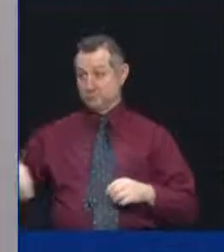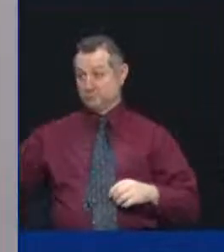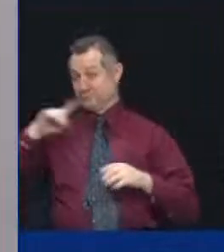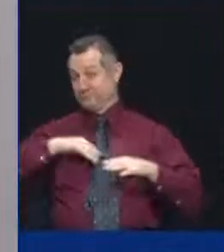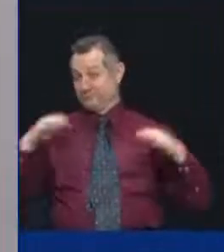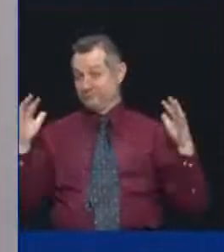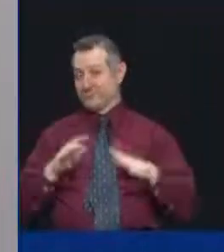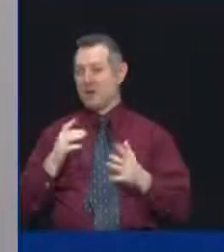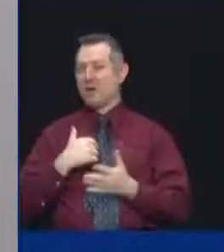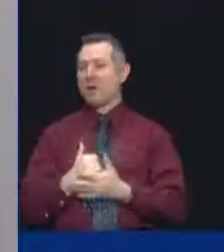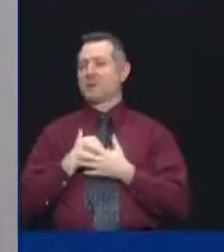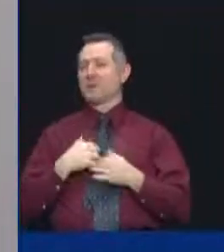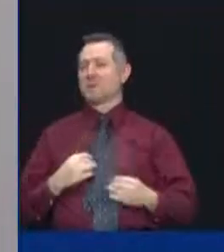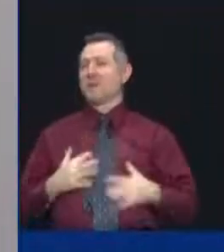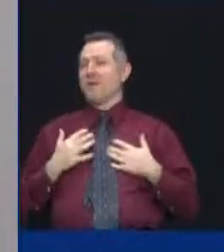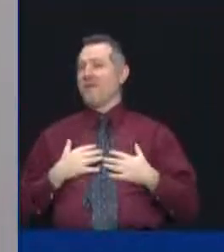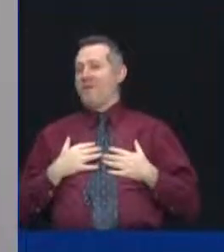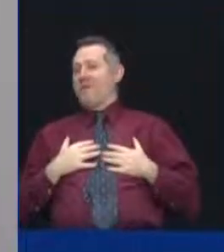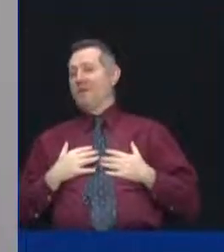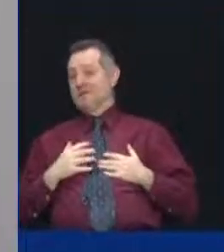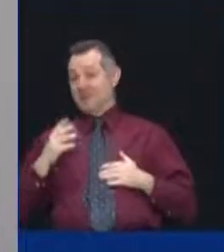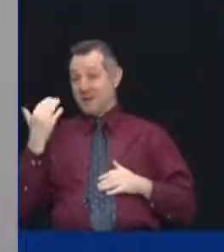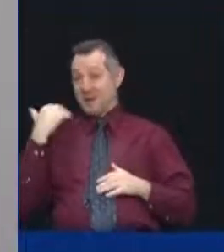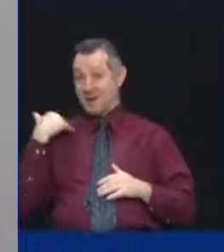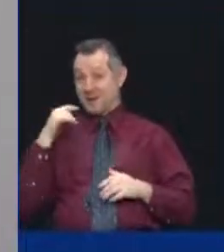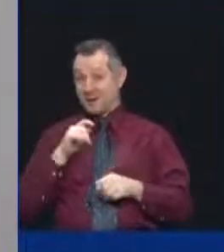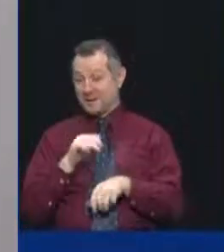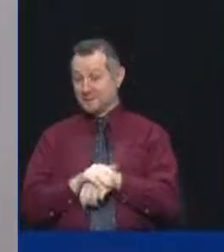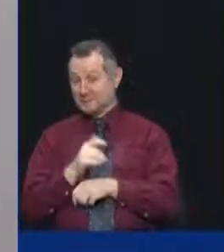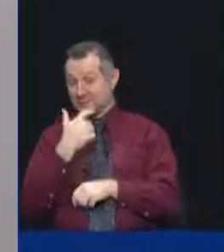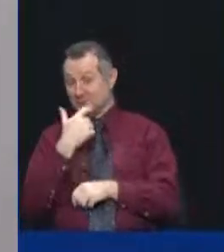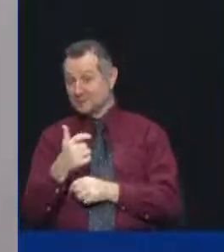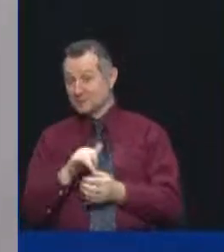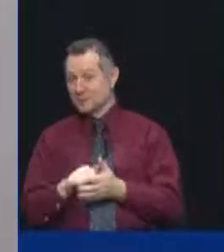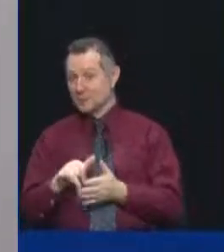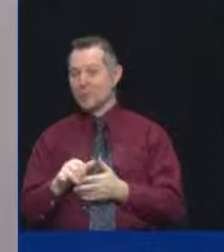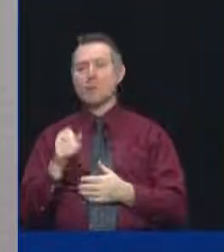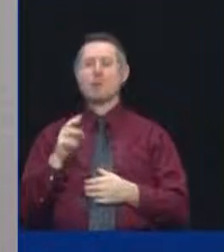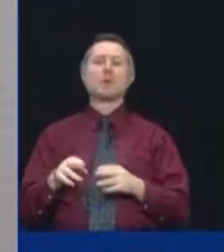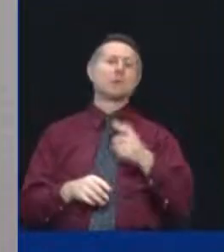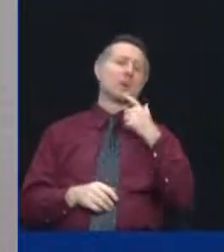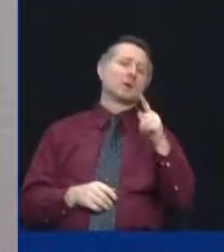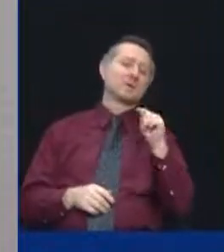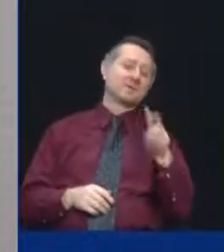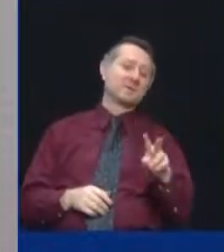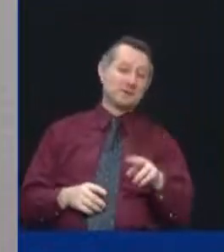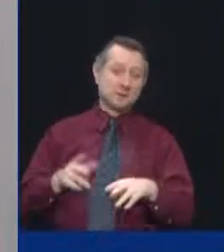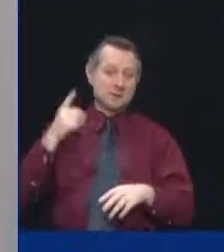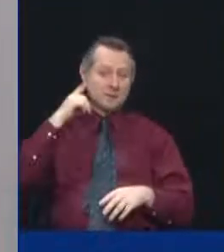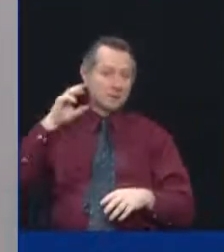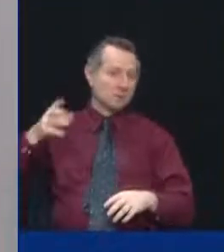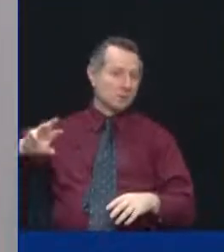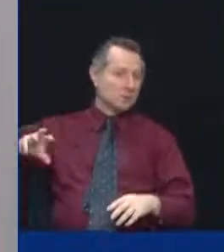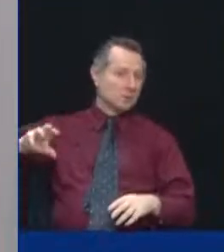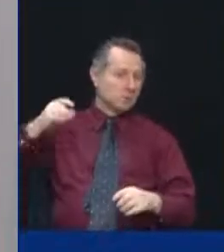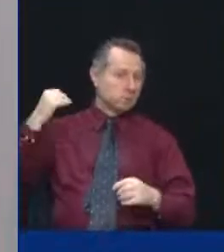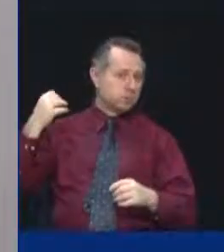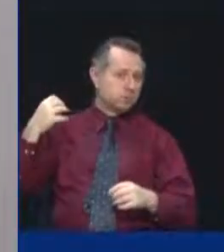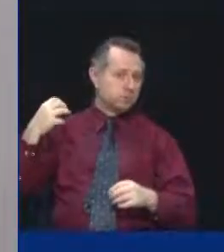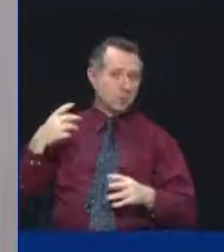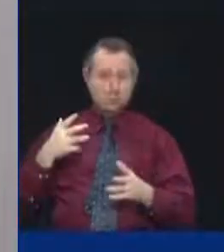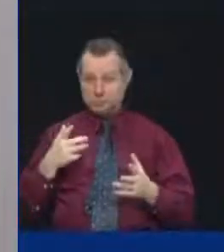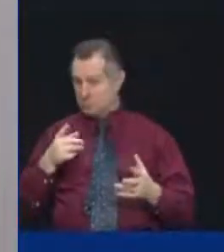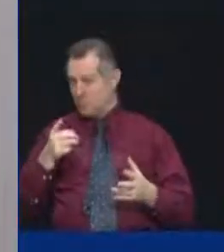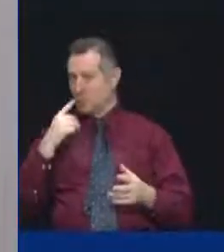the game last night at Yankee Stadium or saw it on television or listened to it on radio, that point was crystal